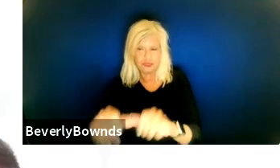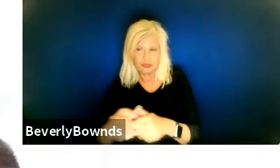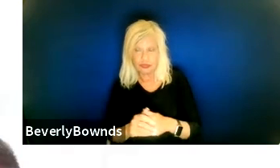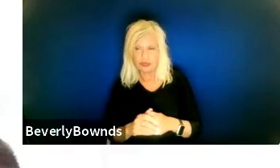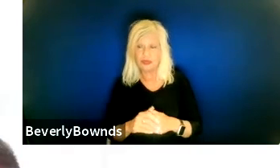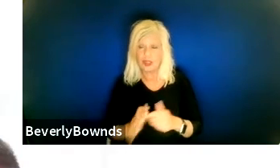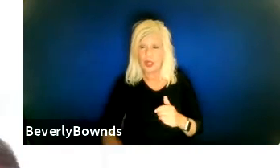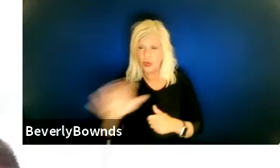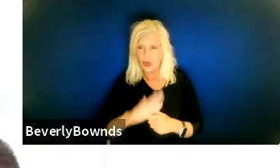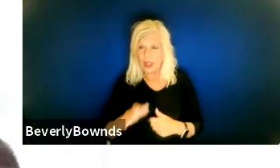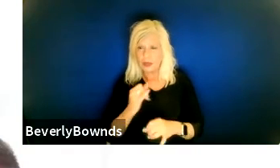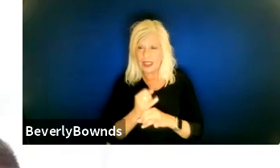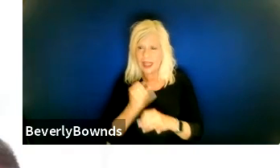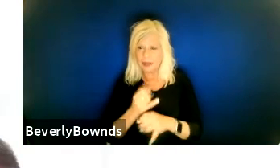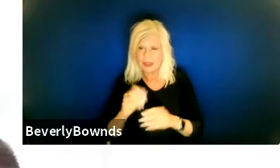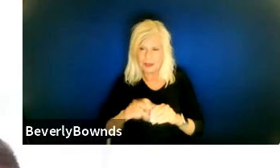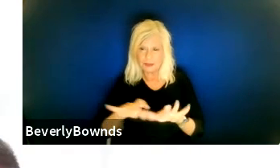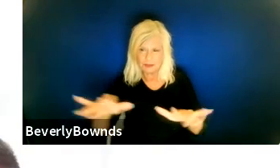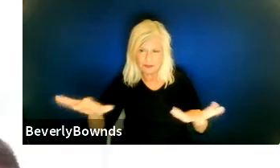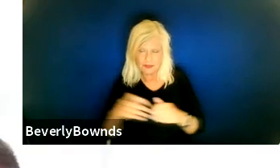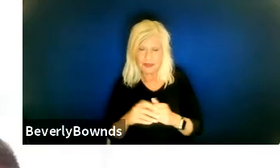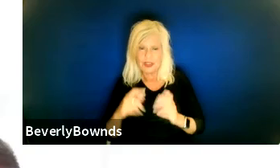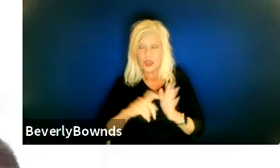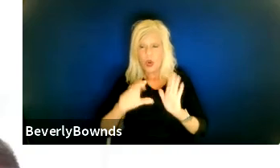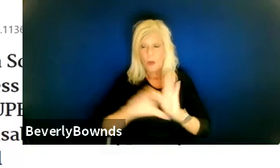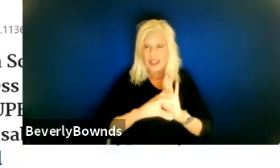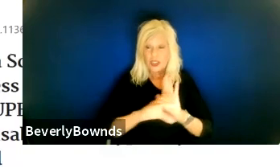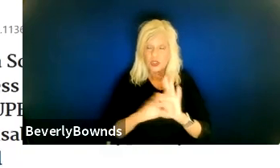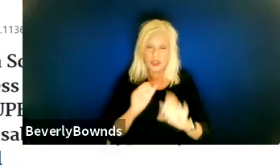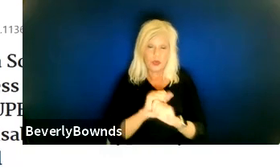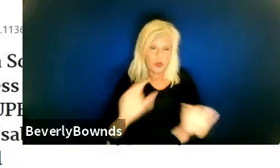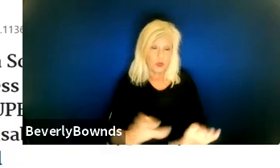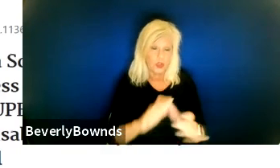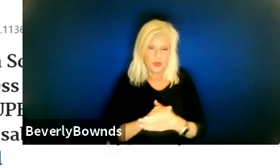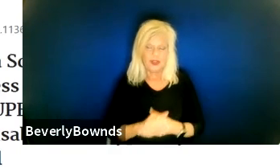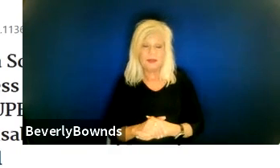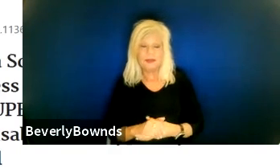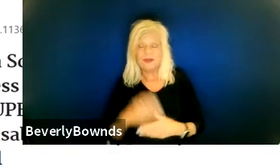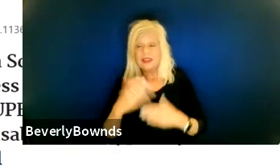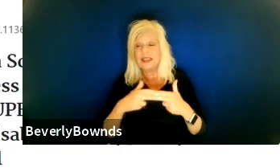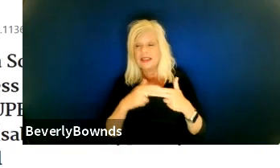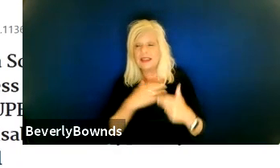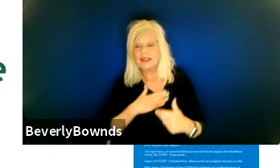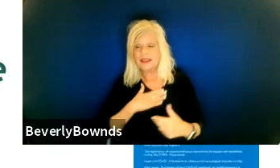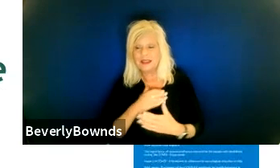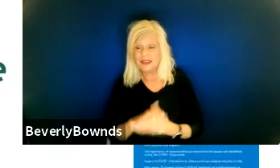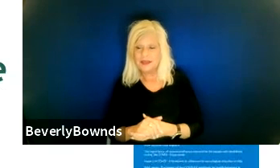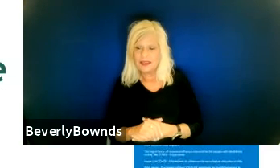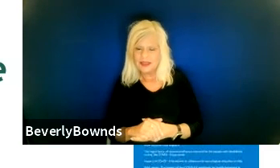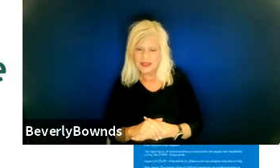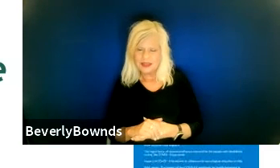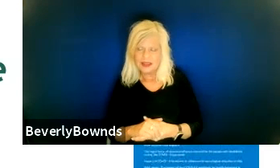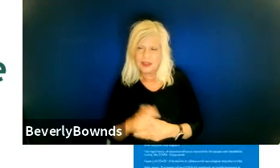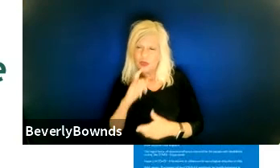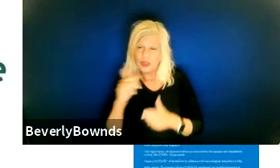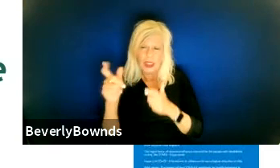campus. Next slide. This was just to show some pictures of the work that's going on. Next slide, please. Yep. And very quickly,